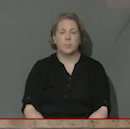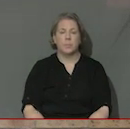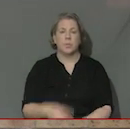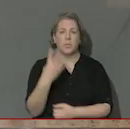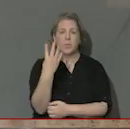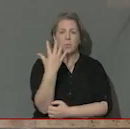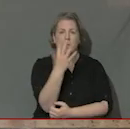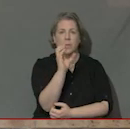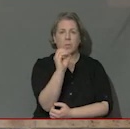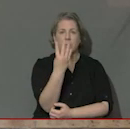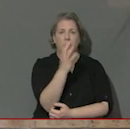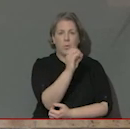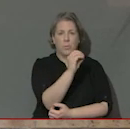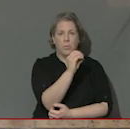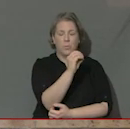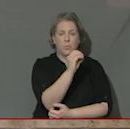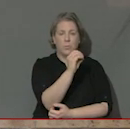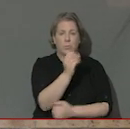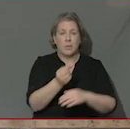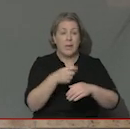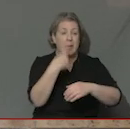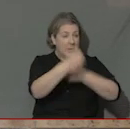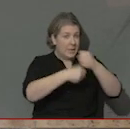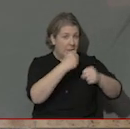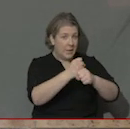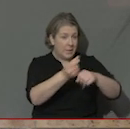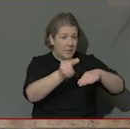455,040 minus the interest for next year,